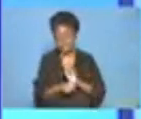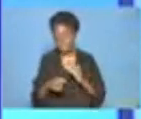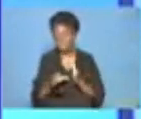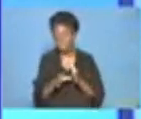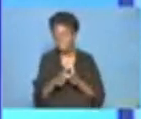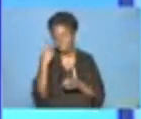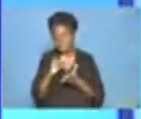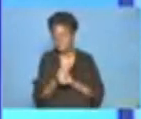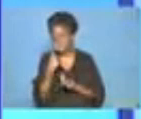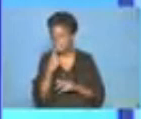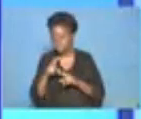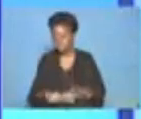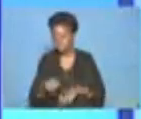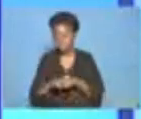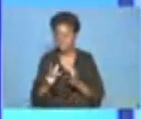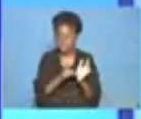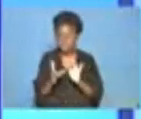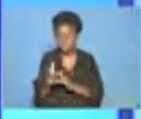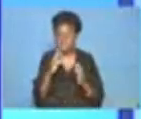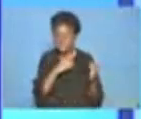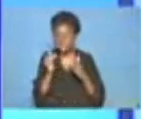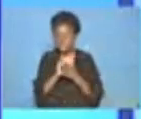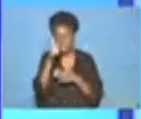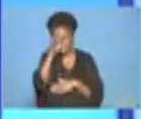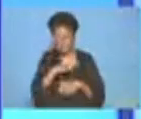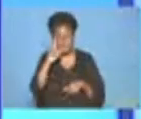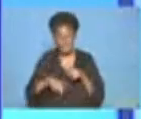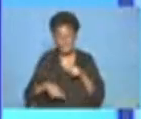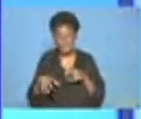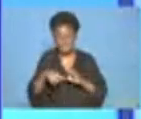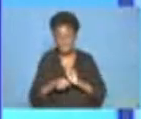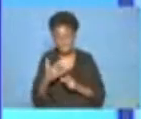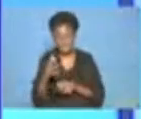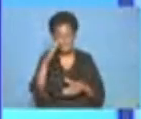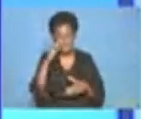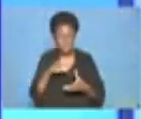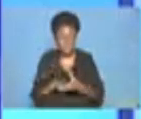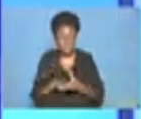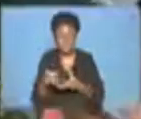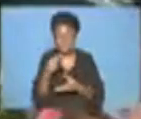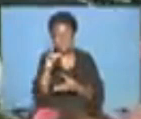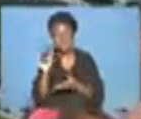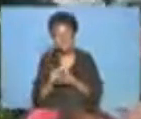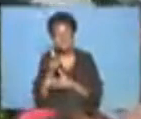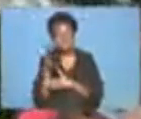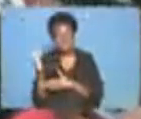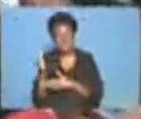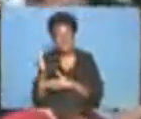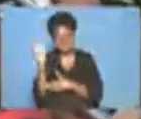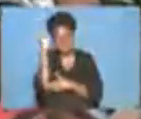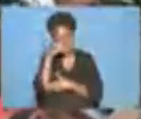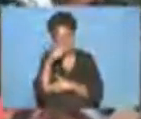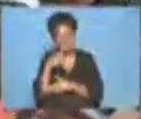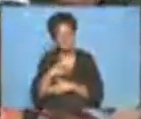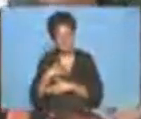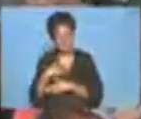on the biblical argument that men cannot rape their wives, well, he says that's their view. I think it's just my